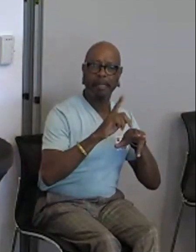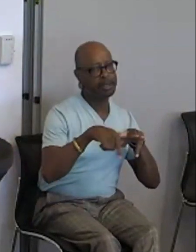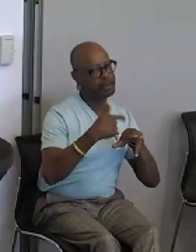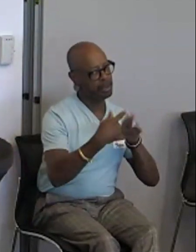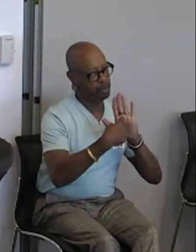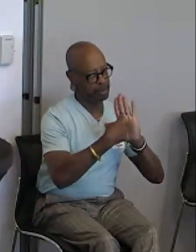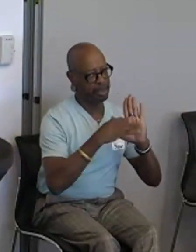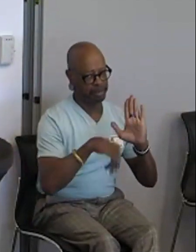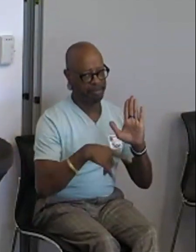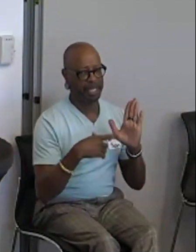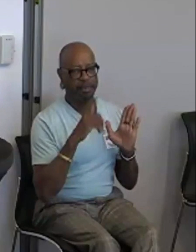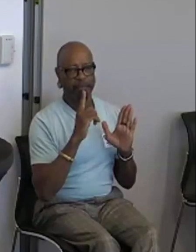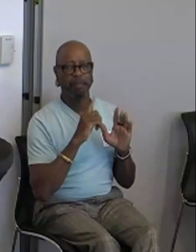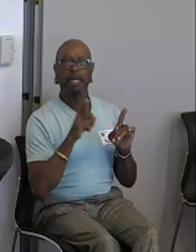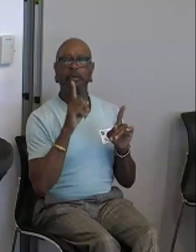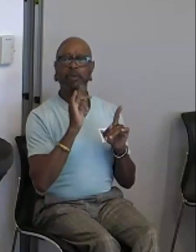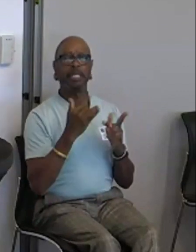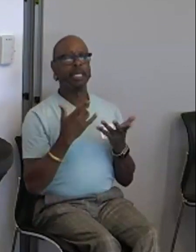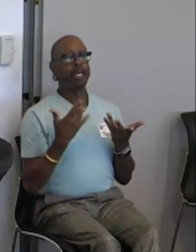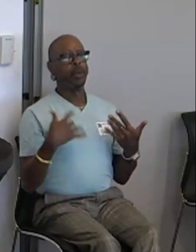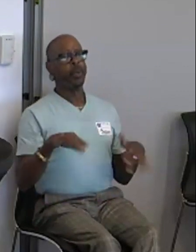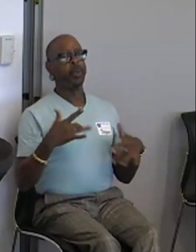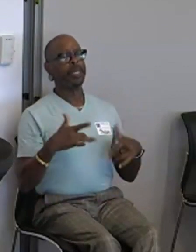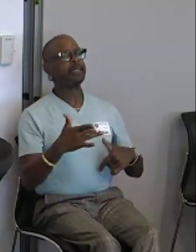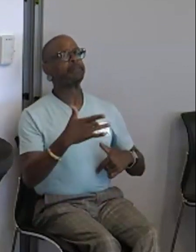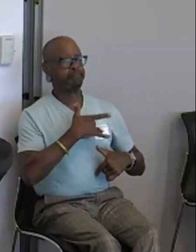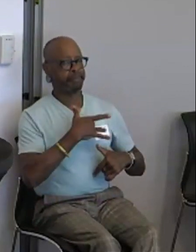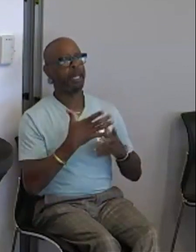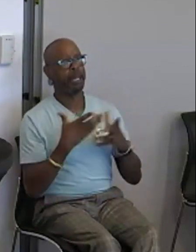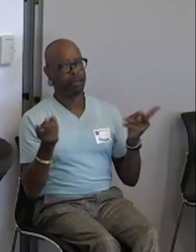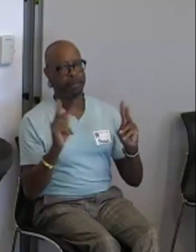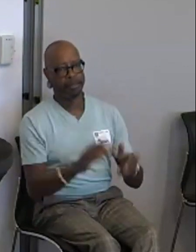example of them that really touch a lot of people.